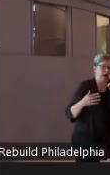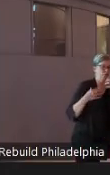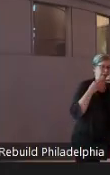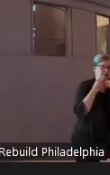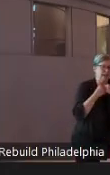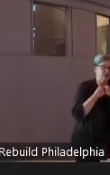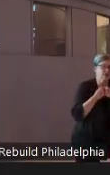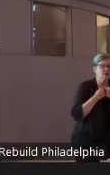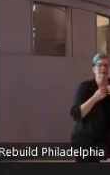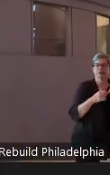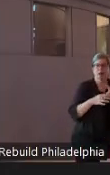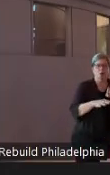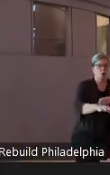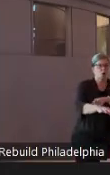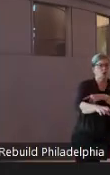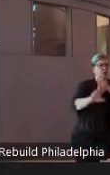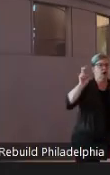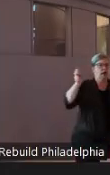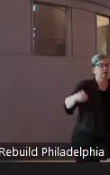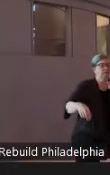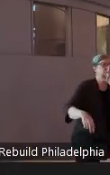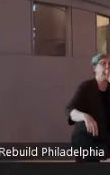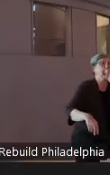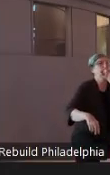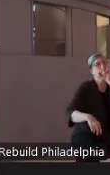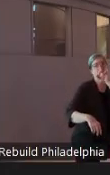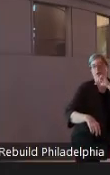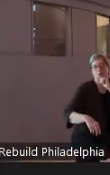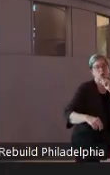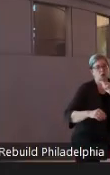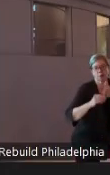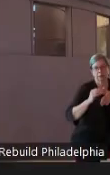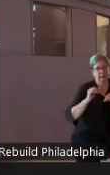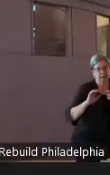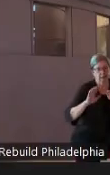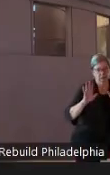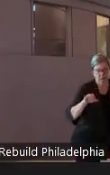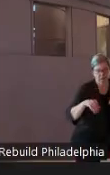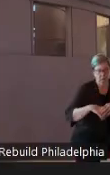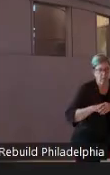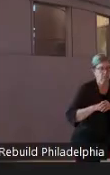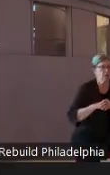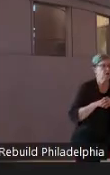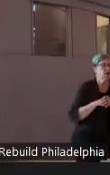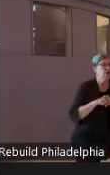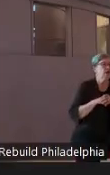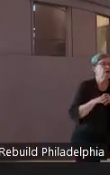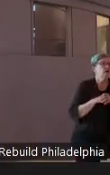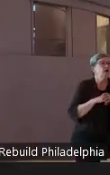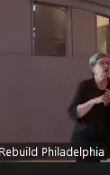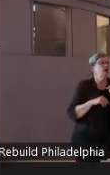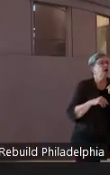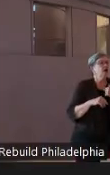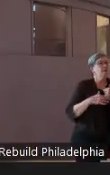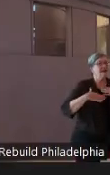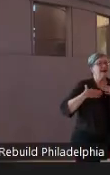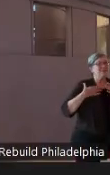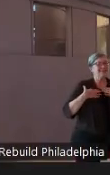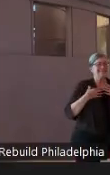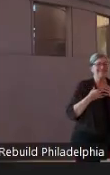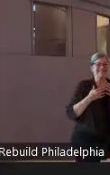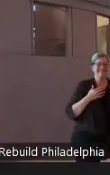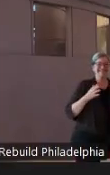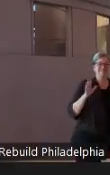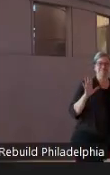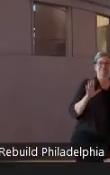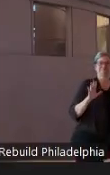it's a whole long title that I'm not going to complete. And so I'm happy, and